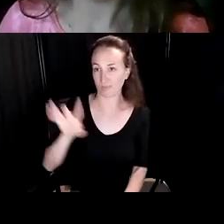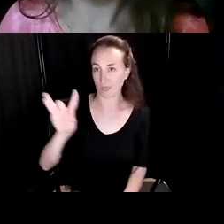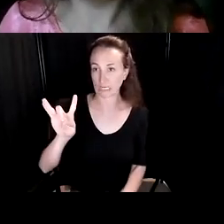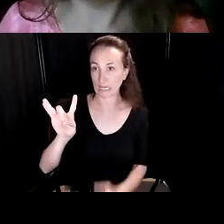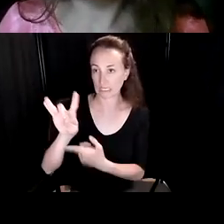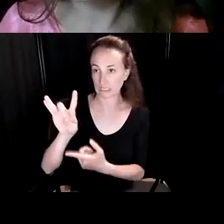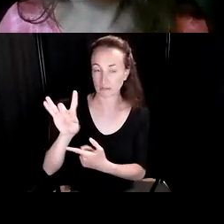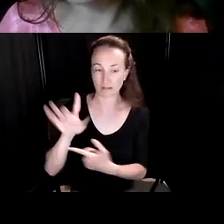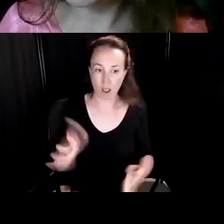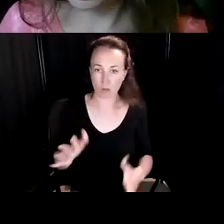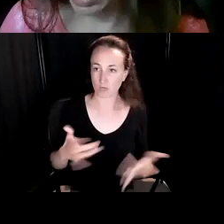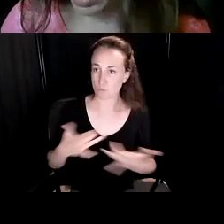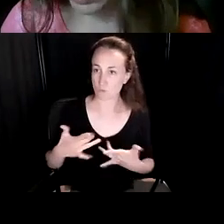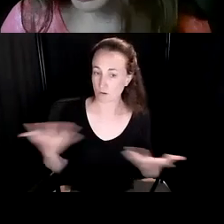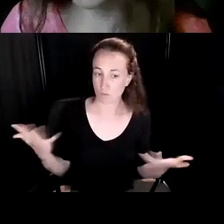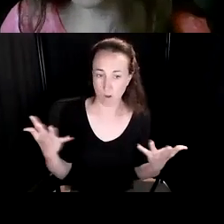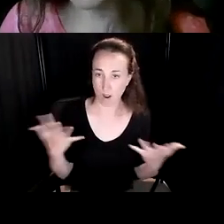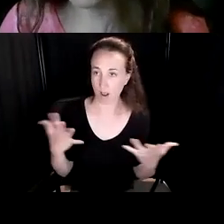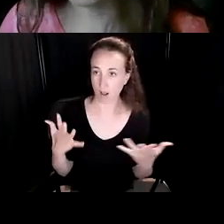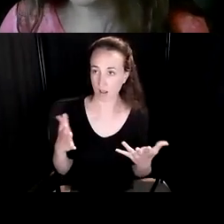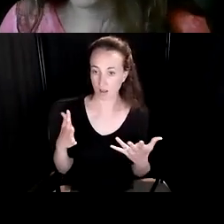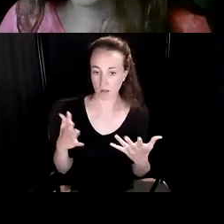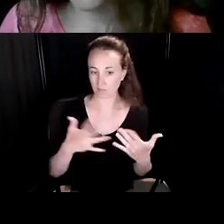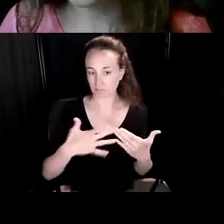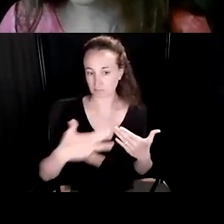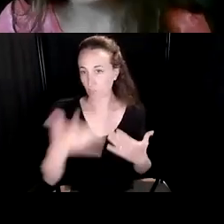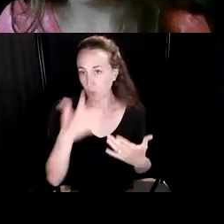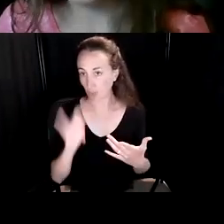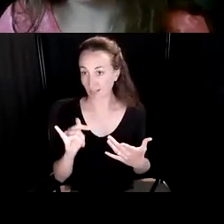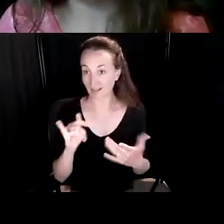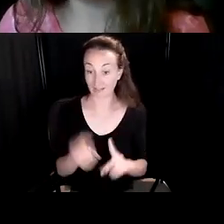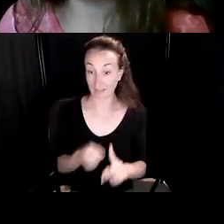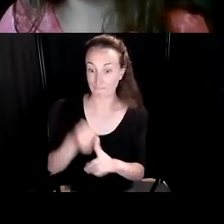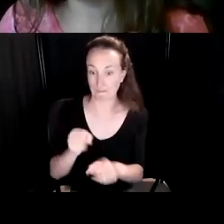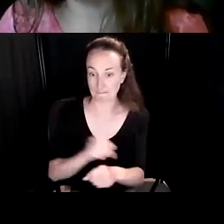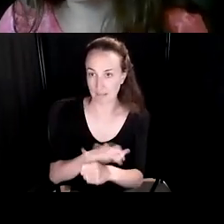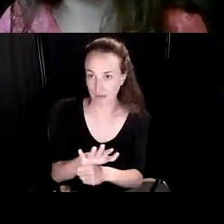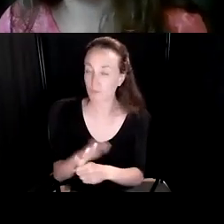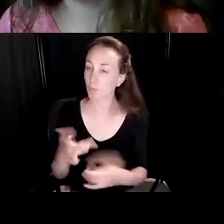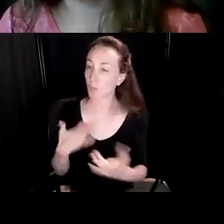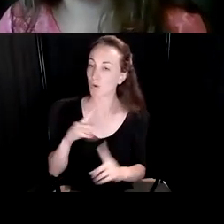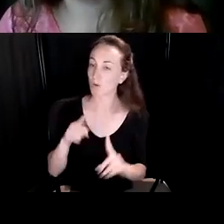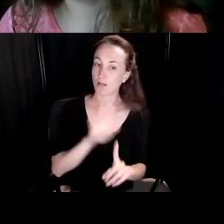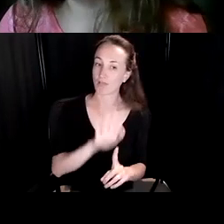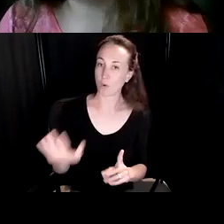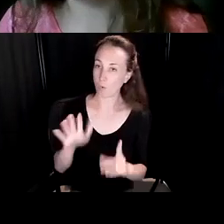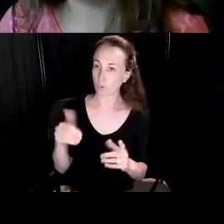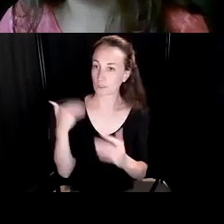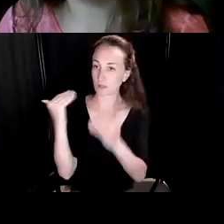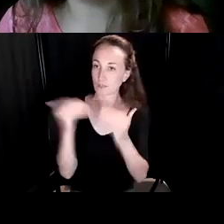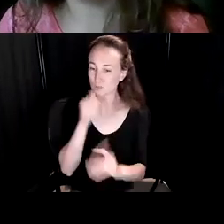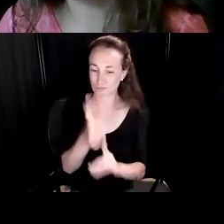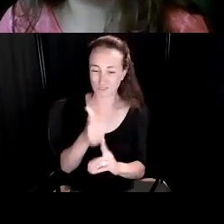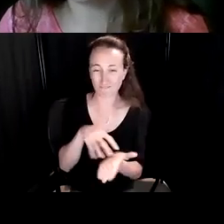fare long-term from the experience of the pandemic. And we worry about the very vulnerable young adults, which includes